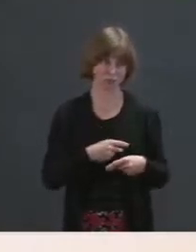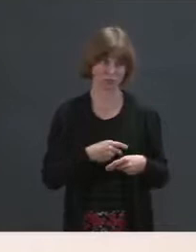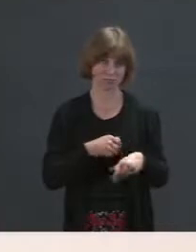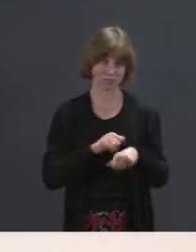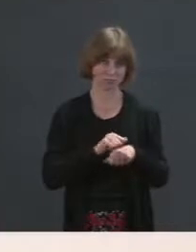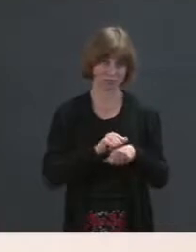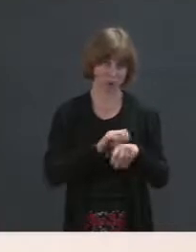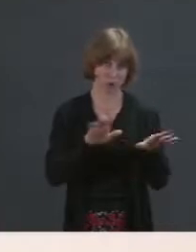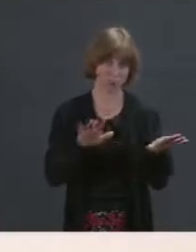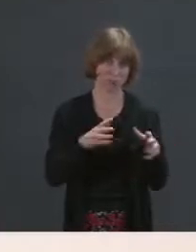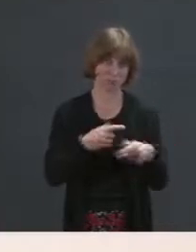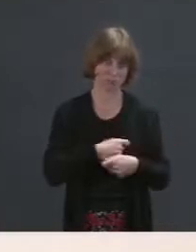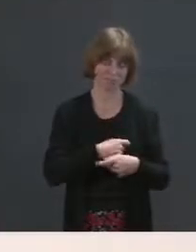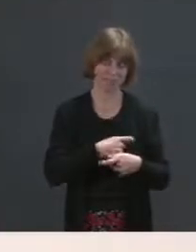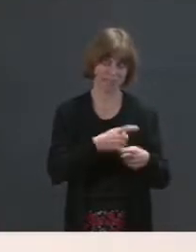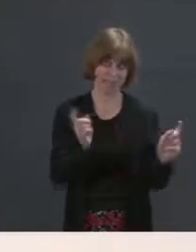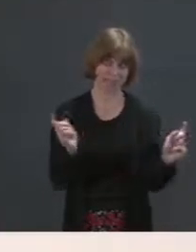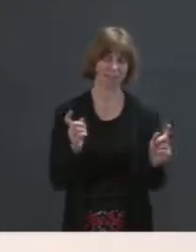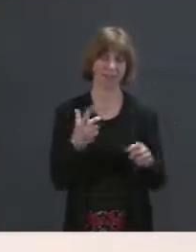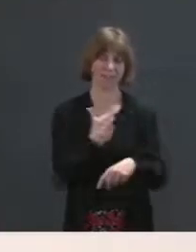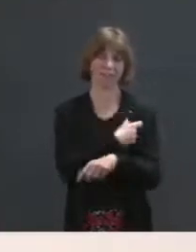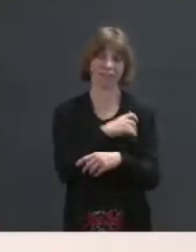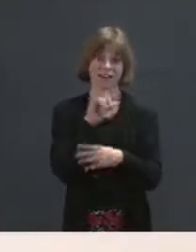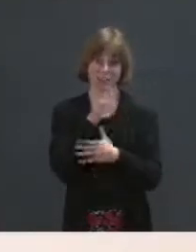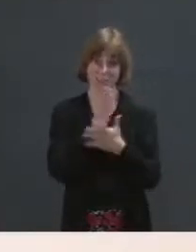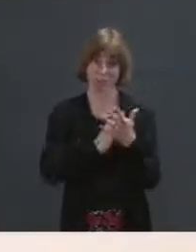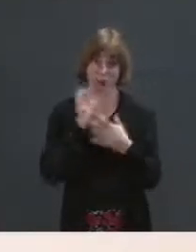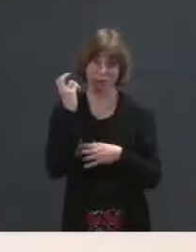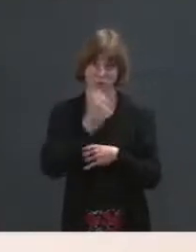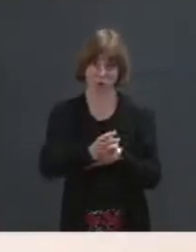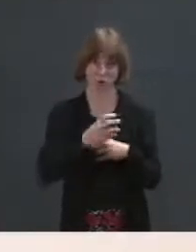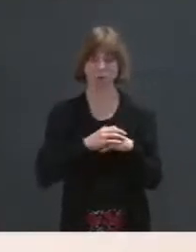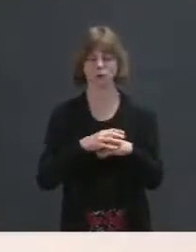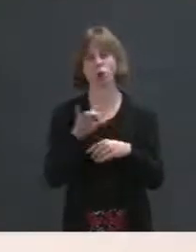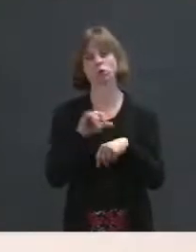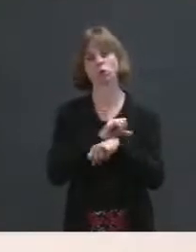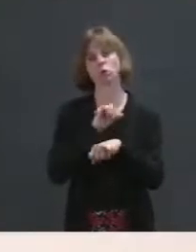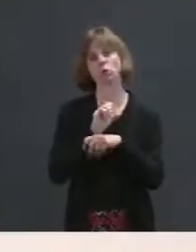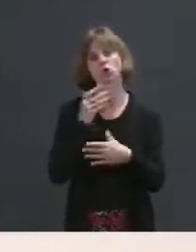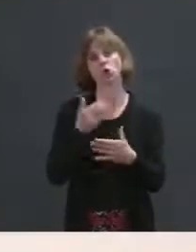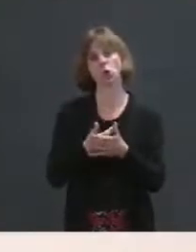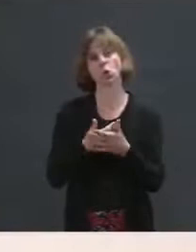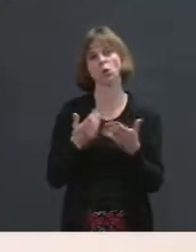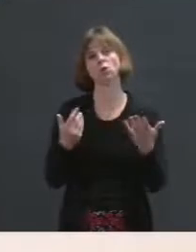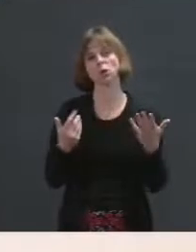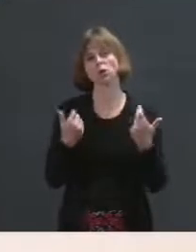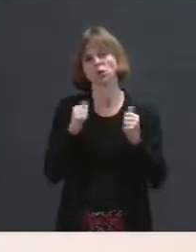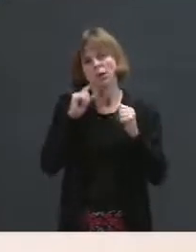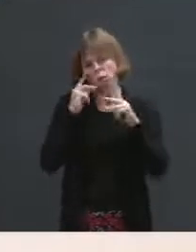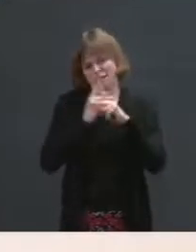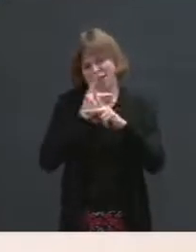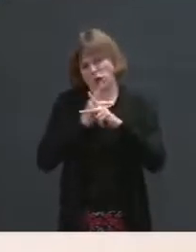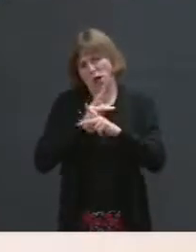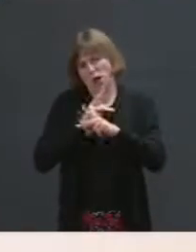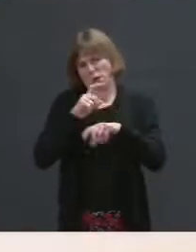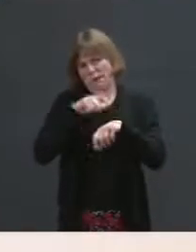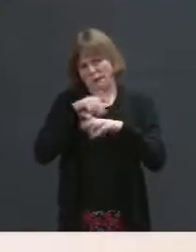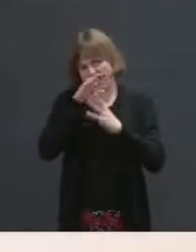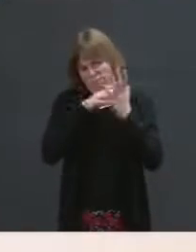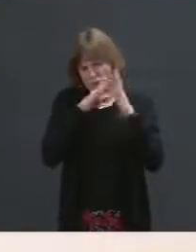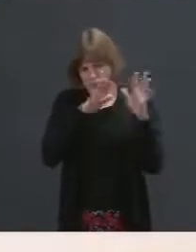that was another component of the trip. In addition, we worked in very close coordination, as I've noted, as we were trying to figure out the timing of the trip